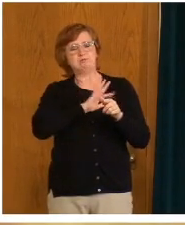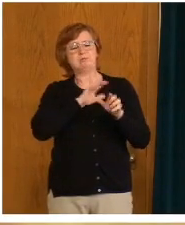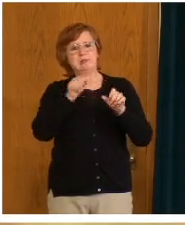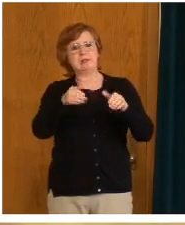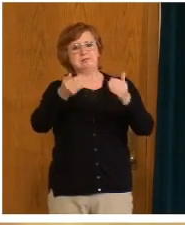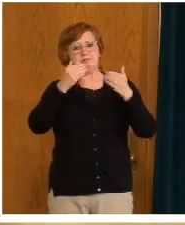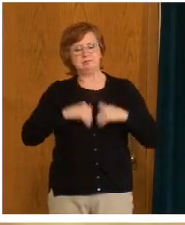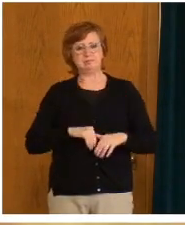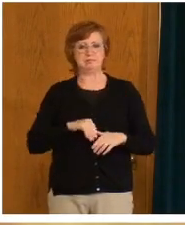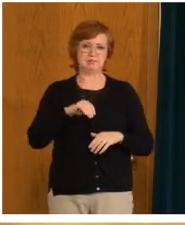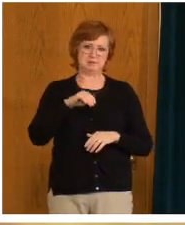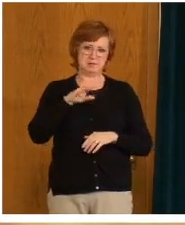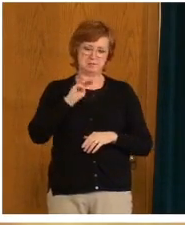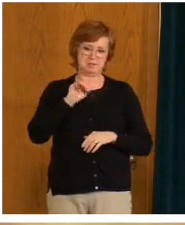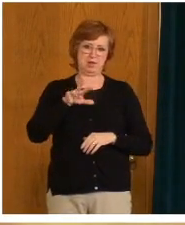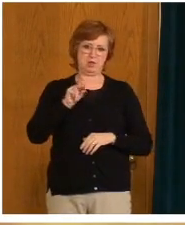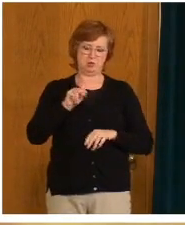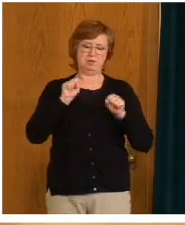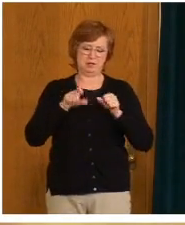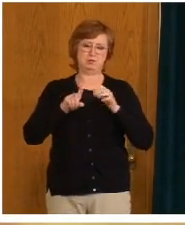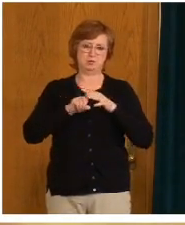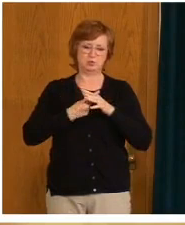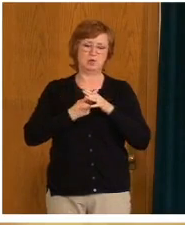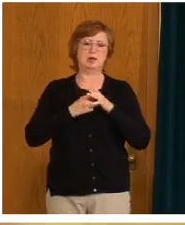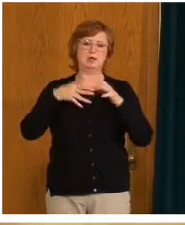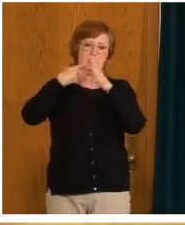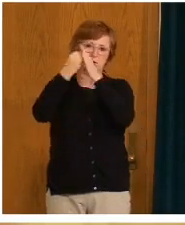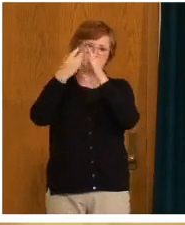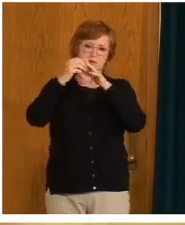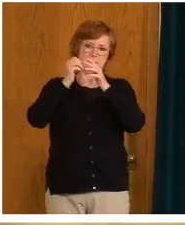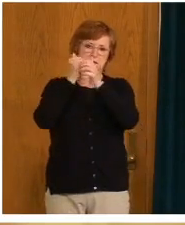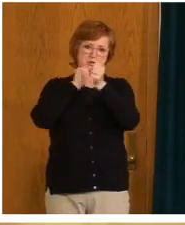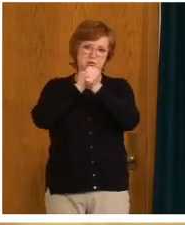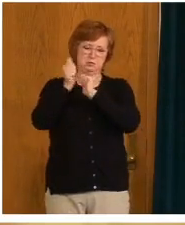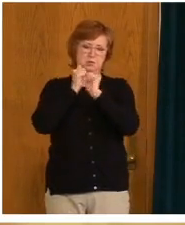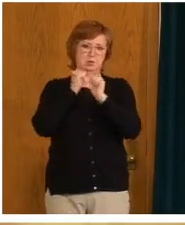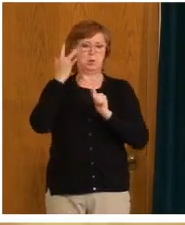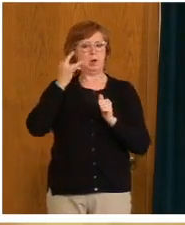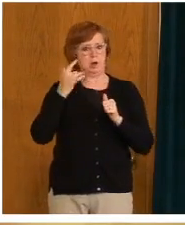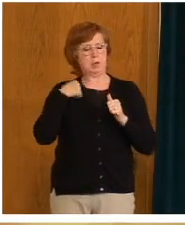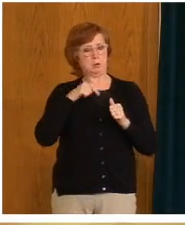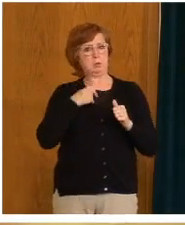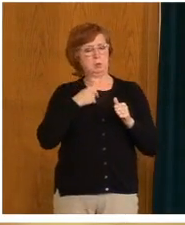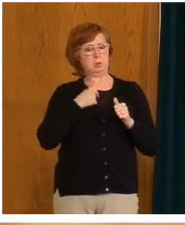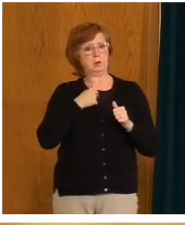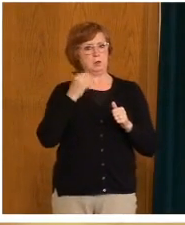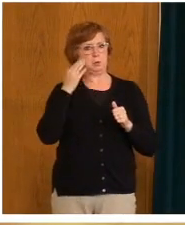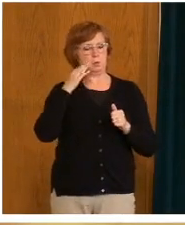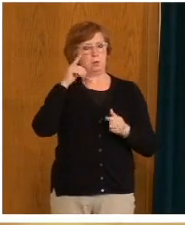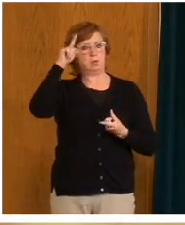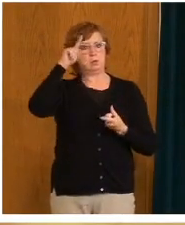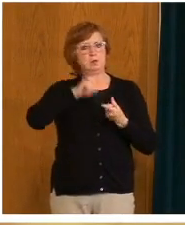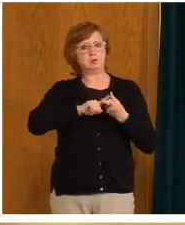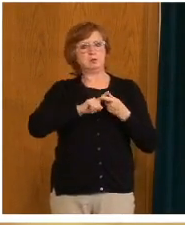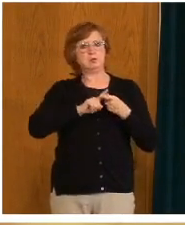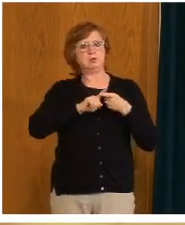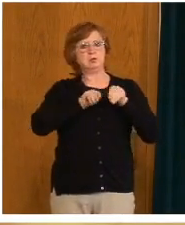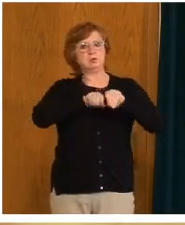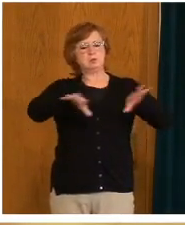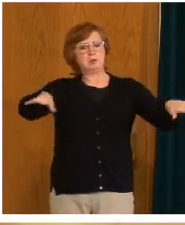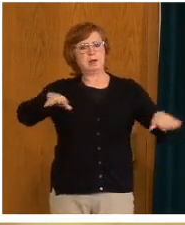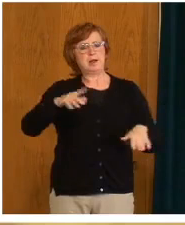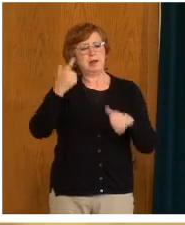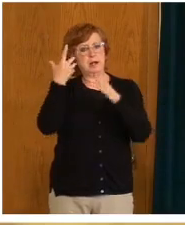this because the risk of transmission obviously is lower outdoors than it is indoors. But the main reason that we are able to do